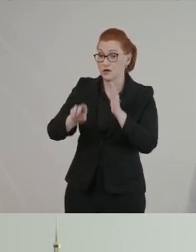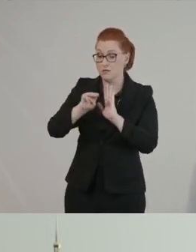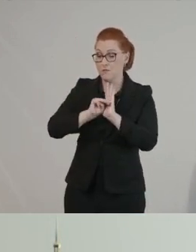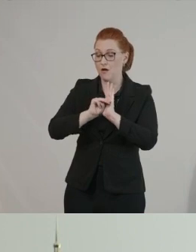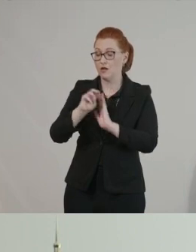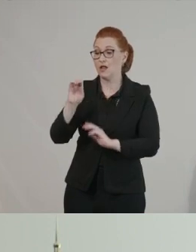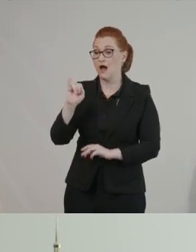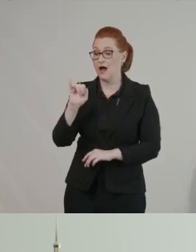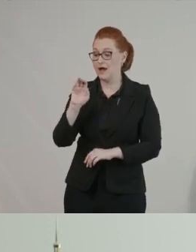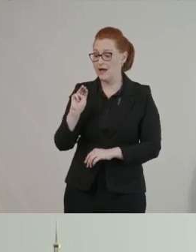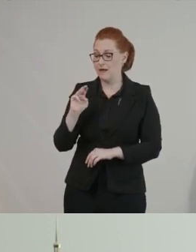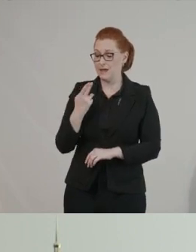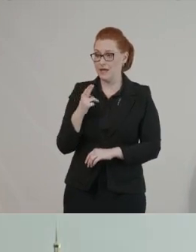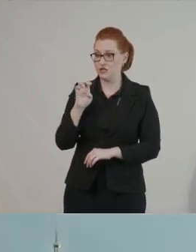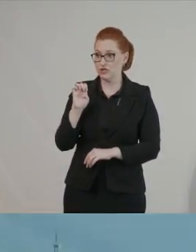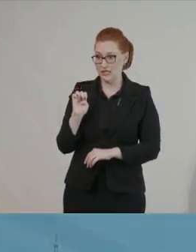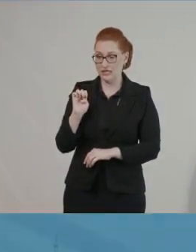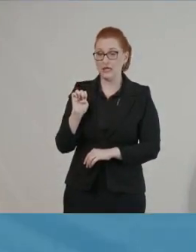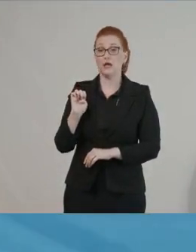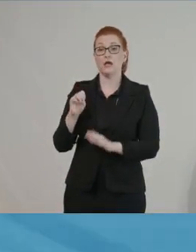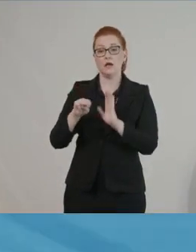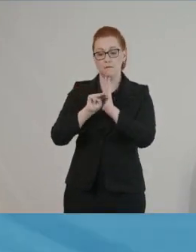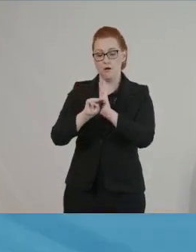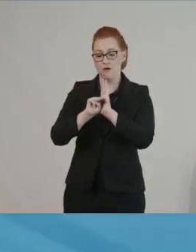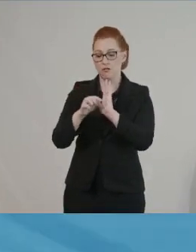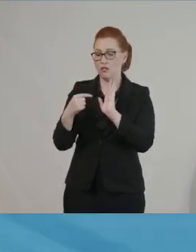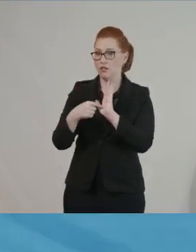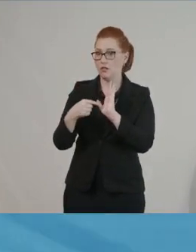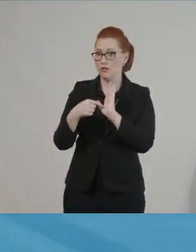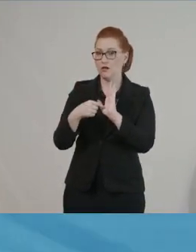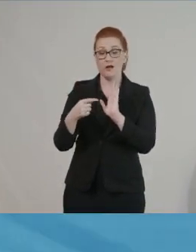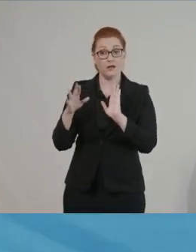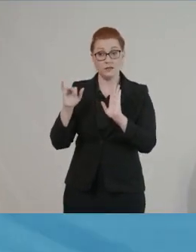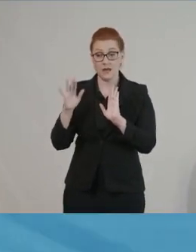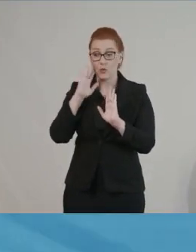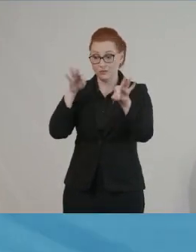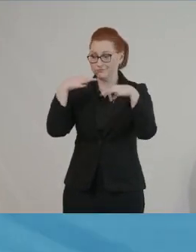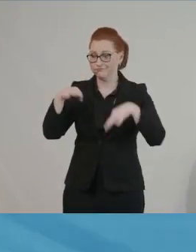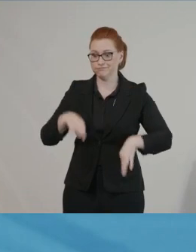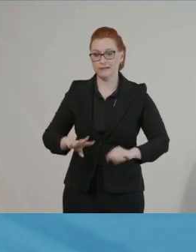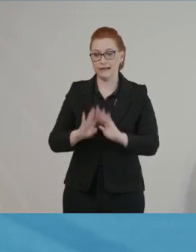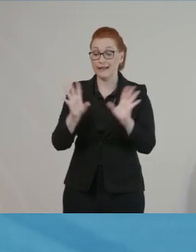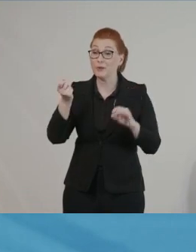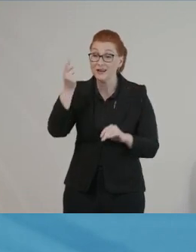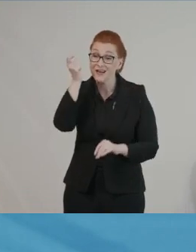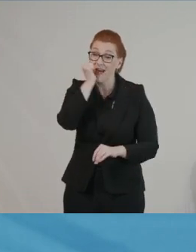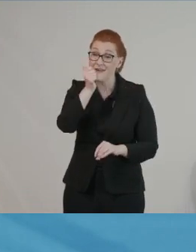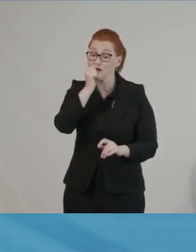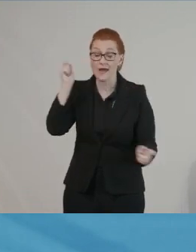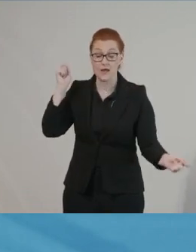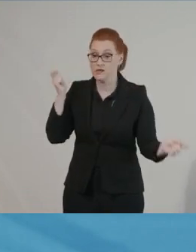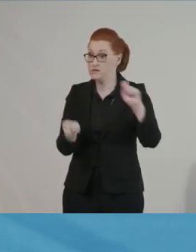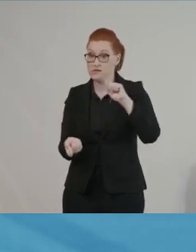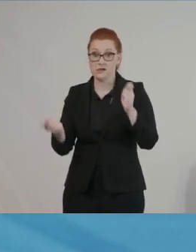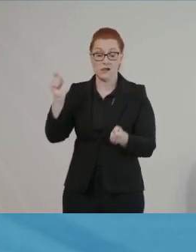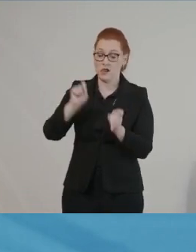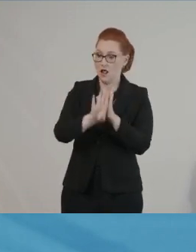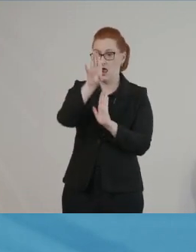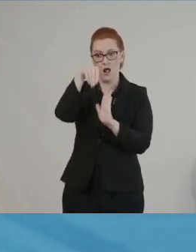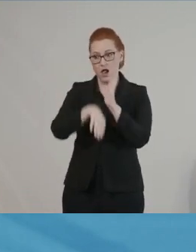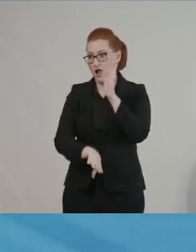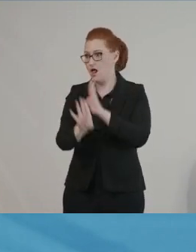that they look at. The model changes wildly day to day. A model that we've